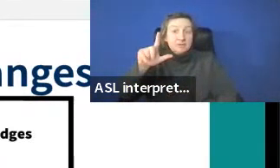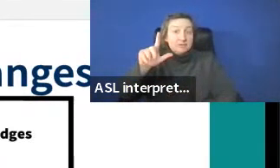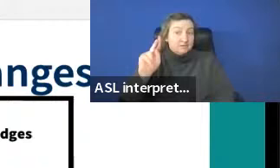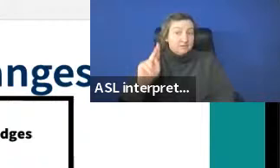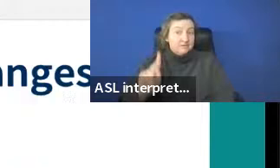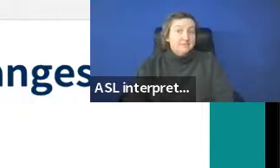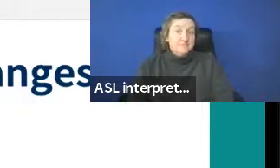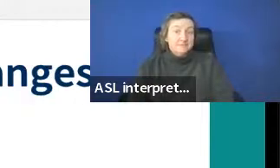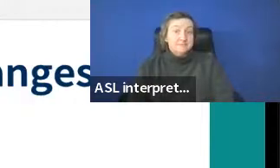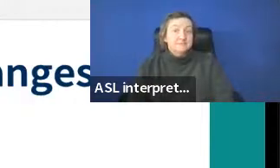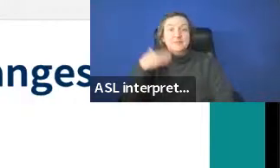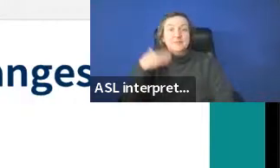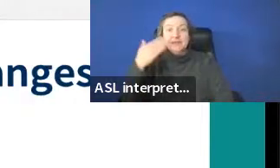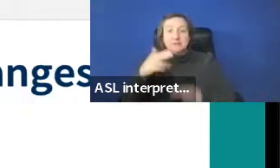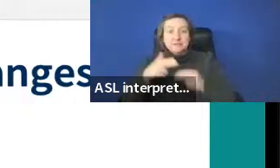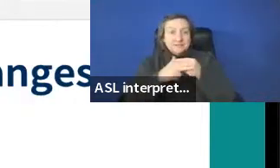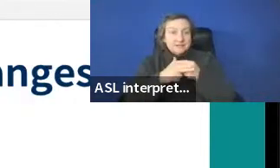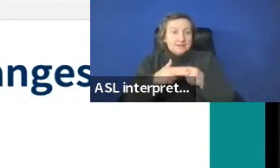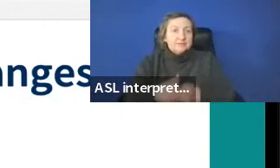Next slide.